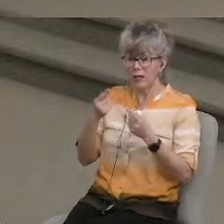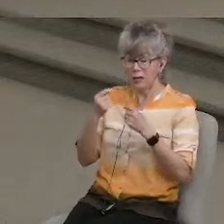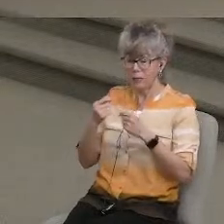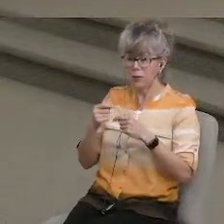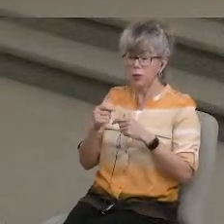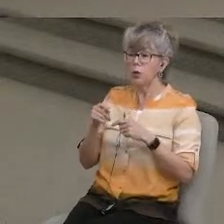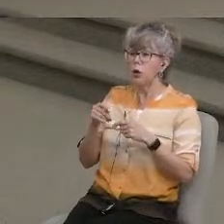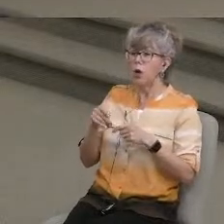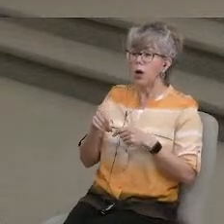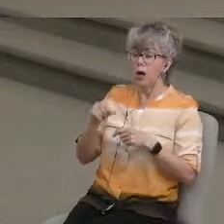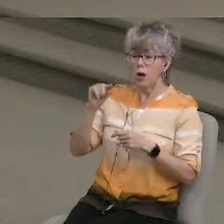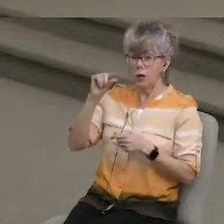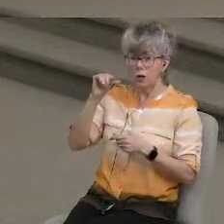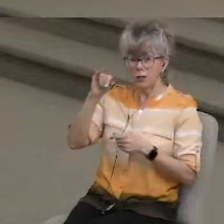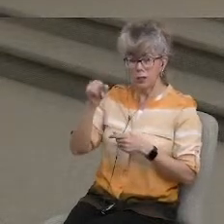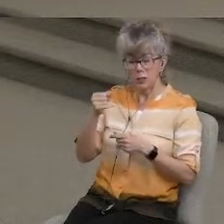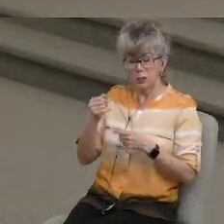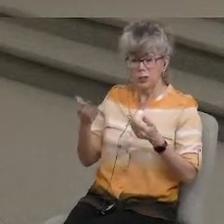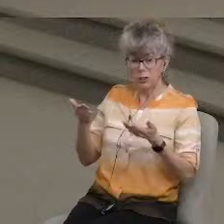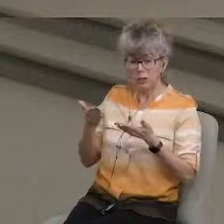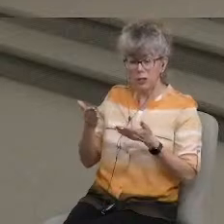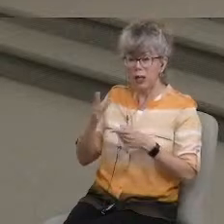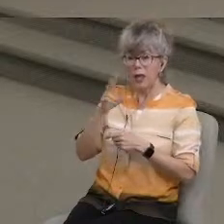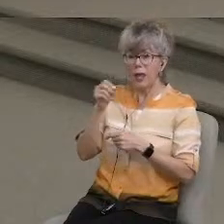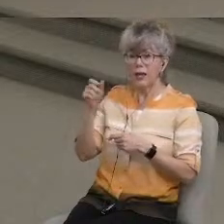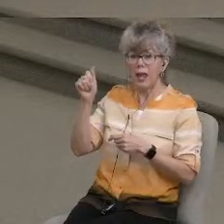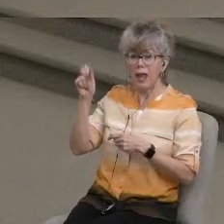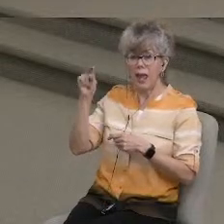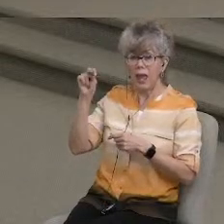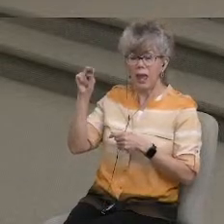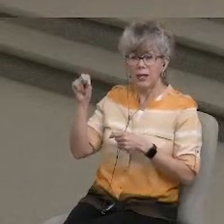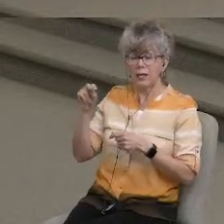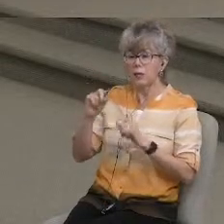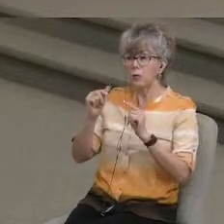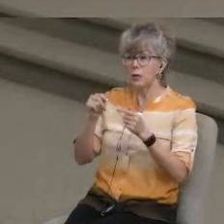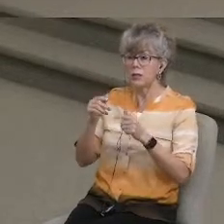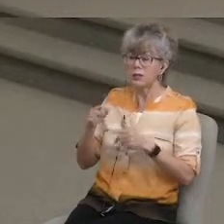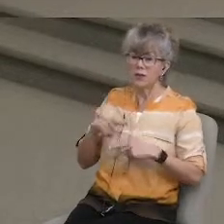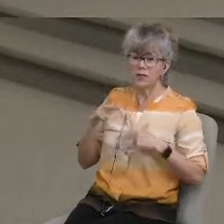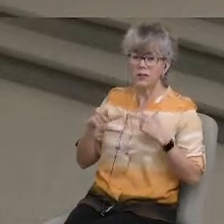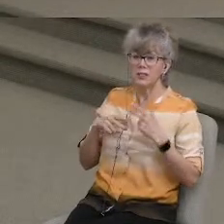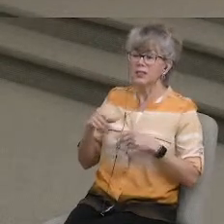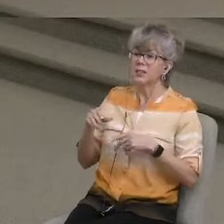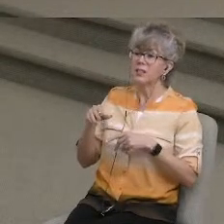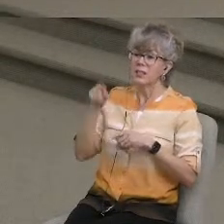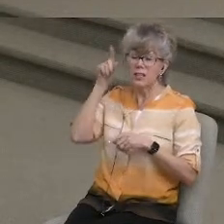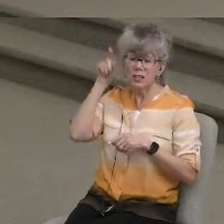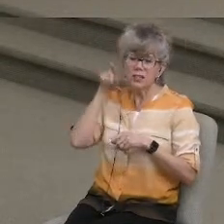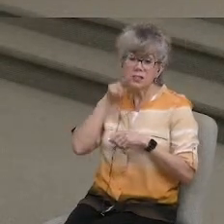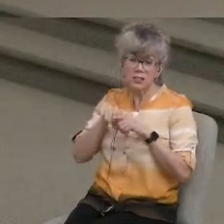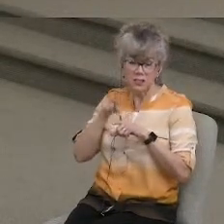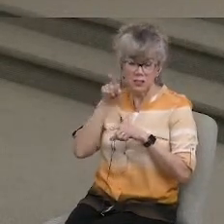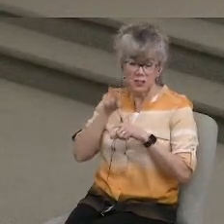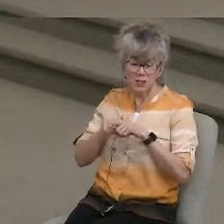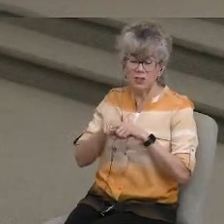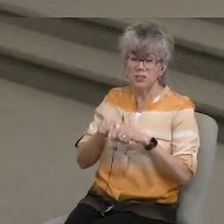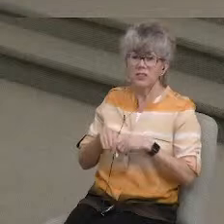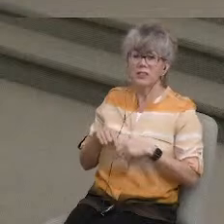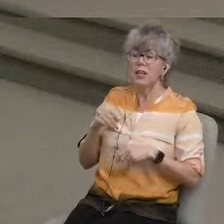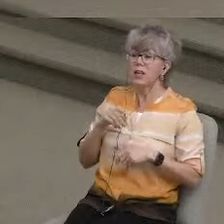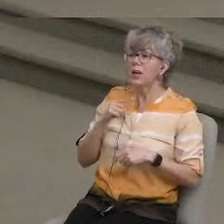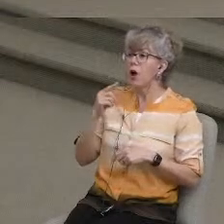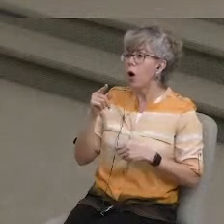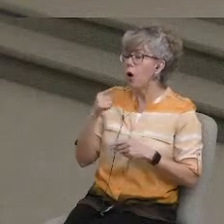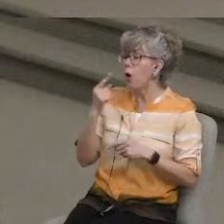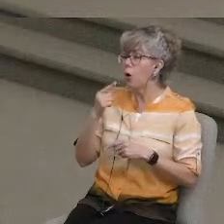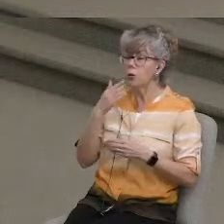sisters for about three, 4 more days. She'll be back Friday, Lord willing. But it's always good to get away, always good to be back and